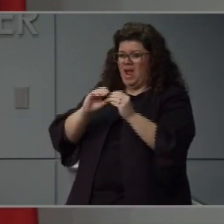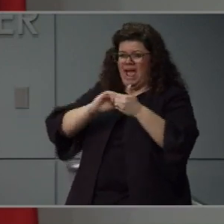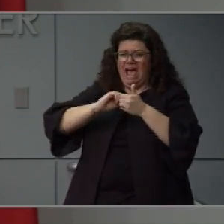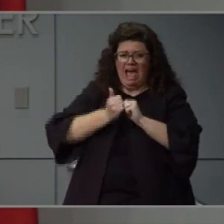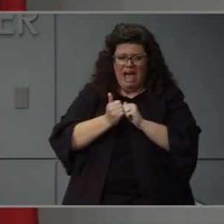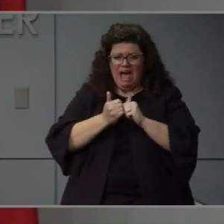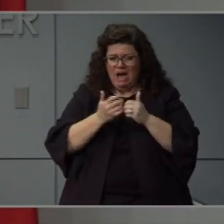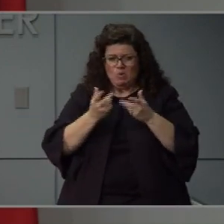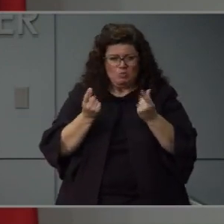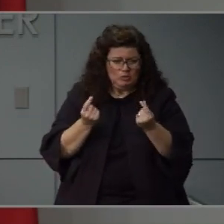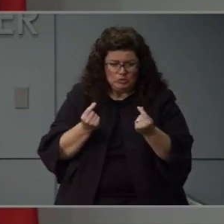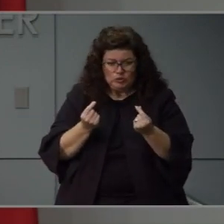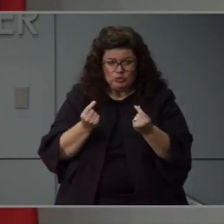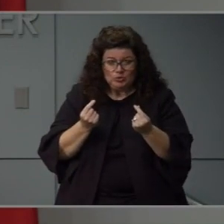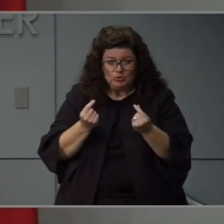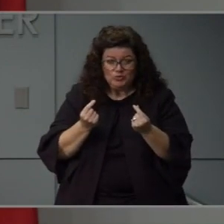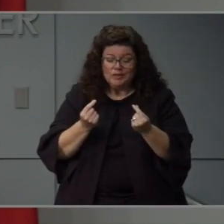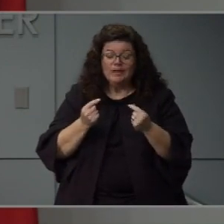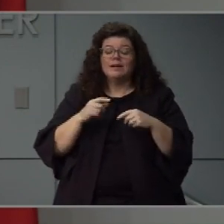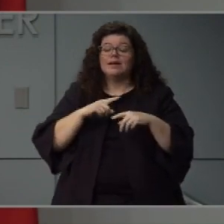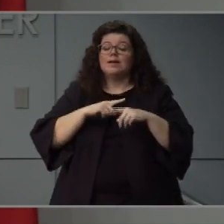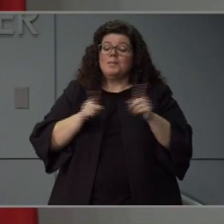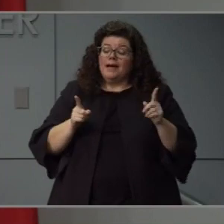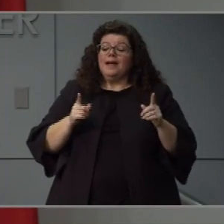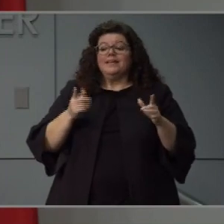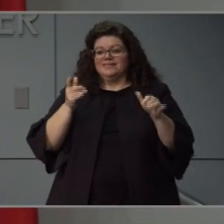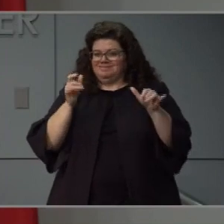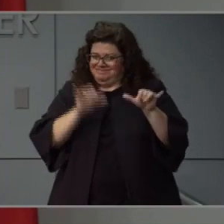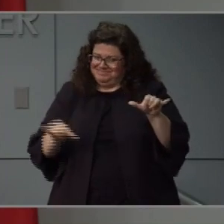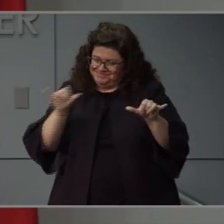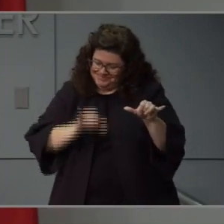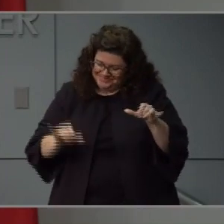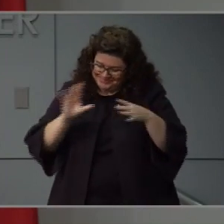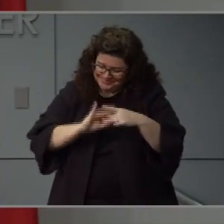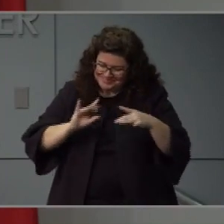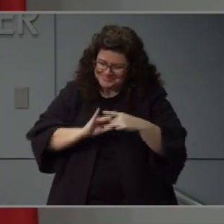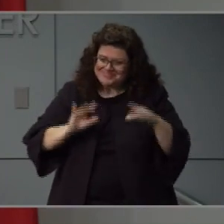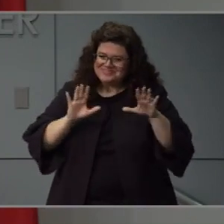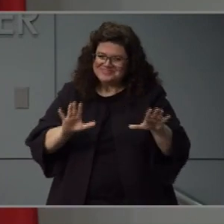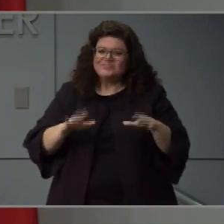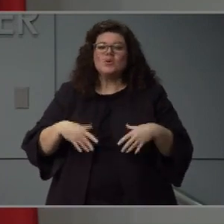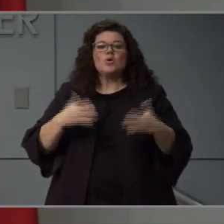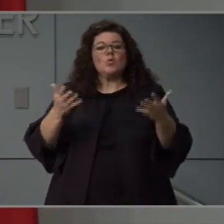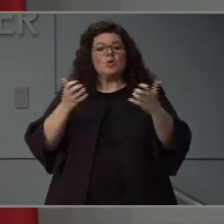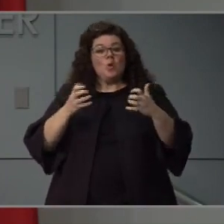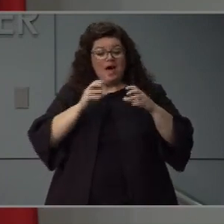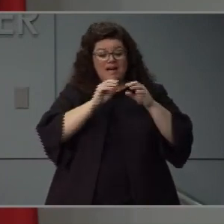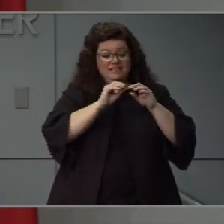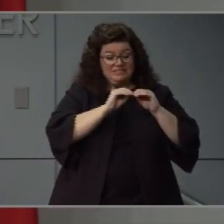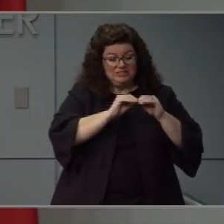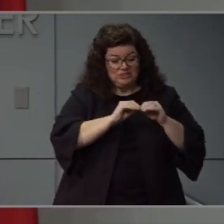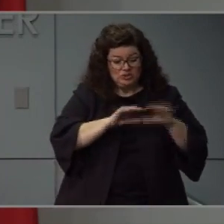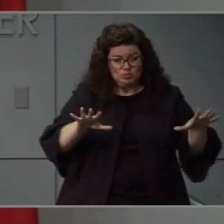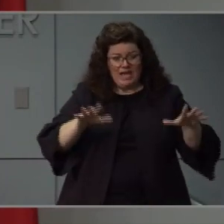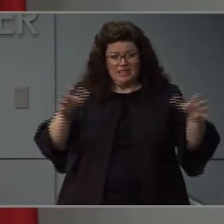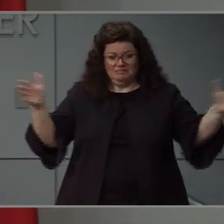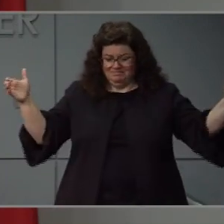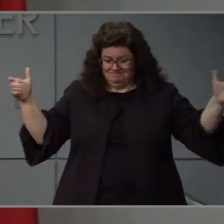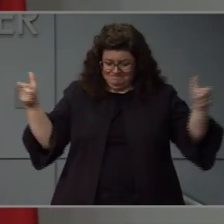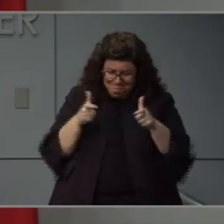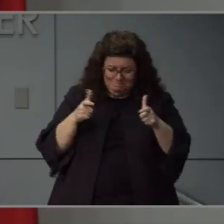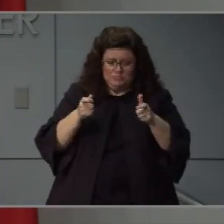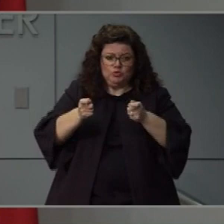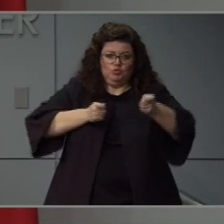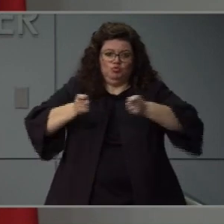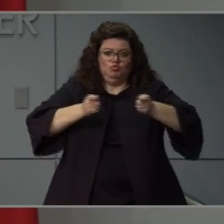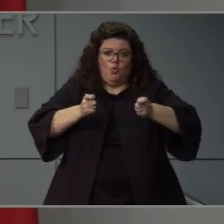does go back to this first core principle of keeping the virus low everywhere, right? If we can keep the virus low